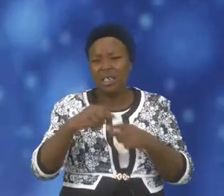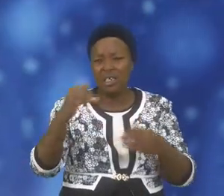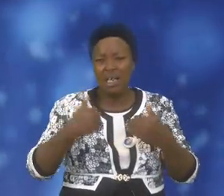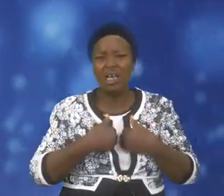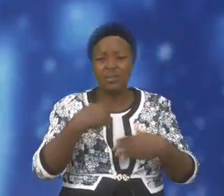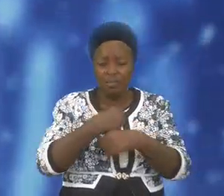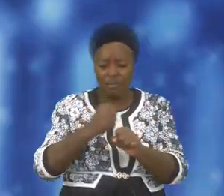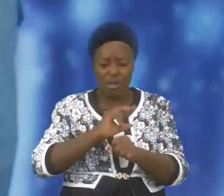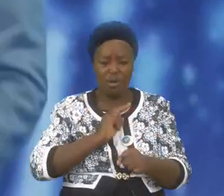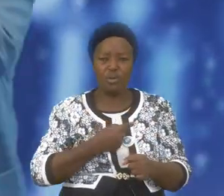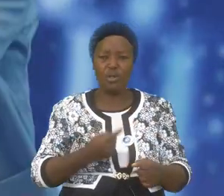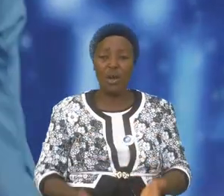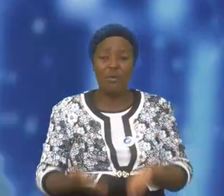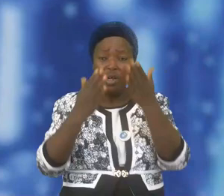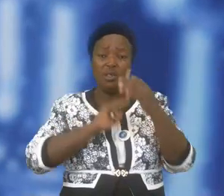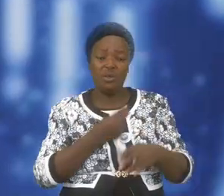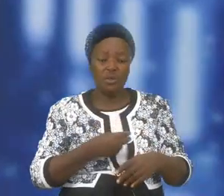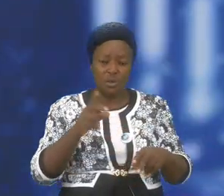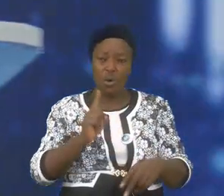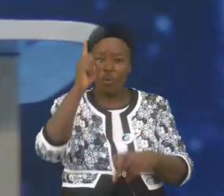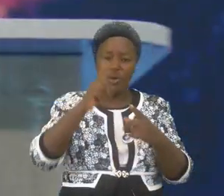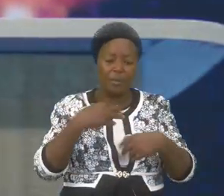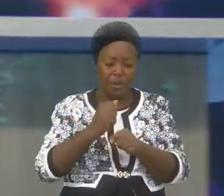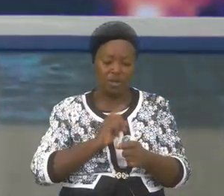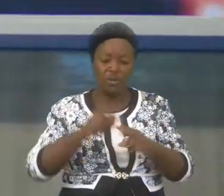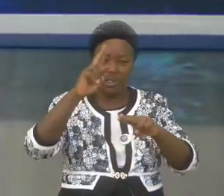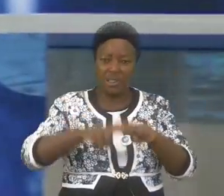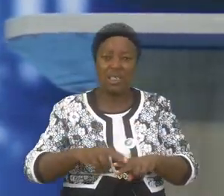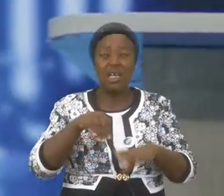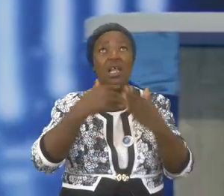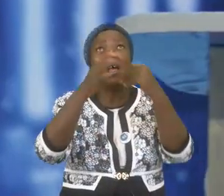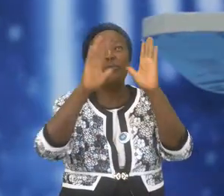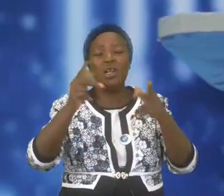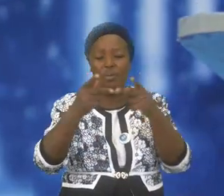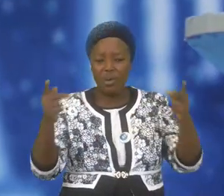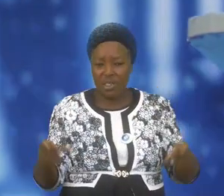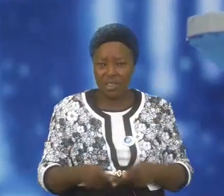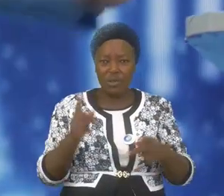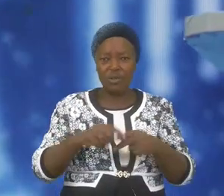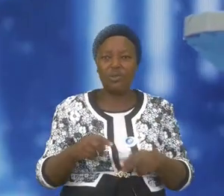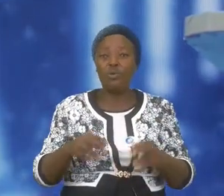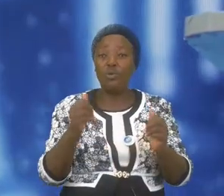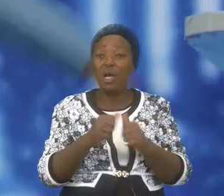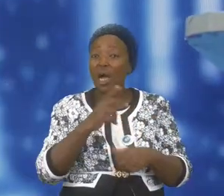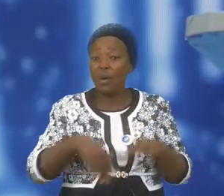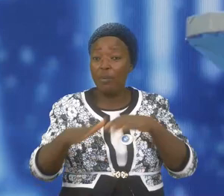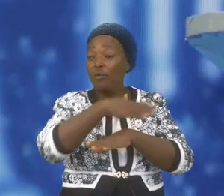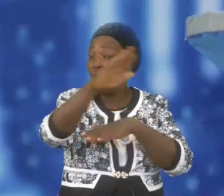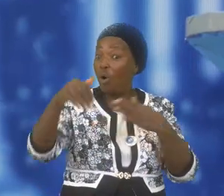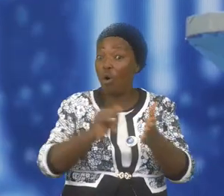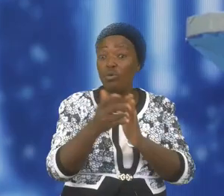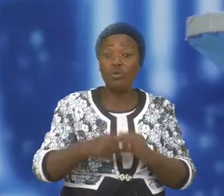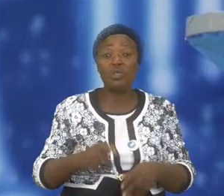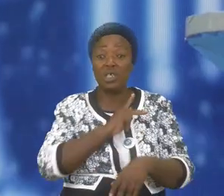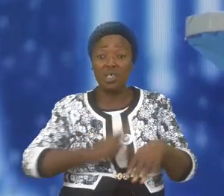him above the Roman Empire. Those empires and those powers are crushed out of our